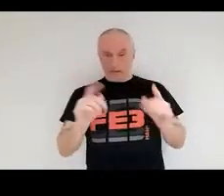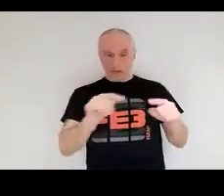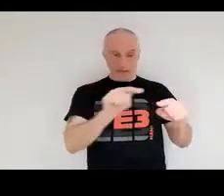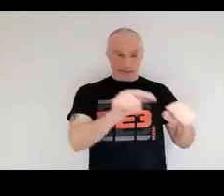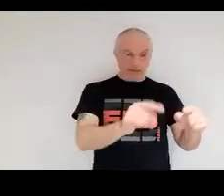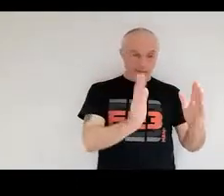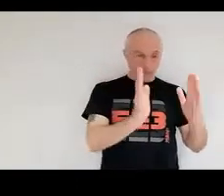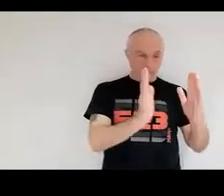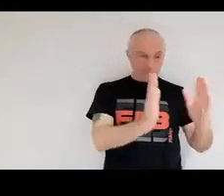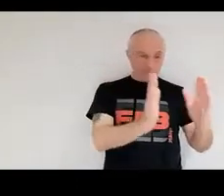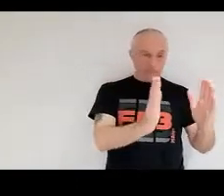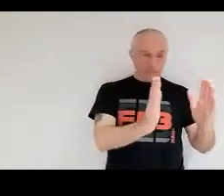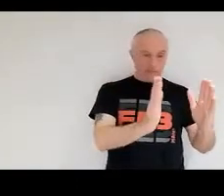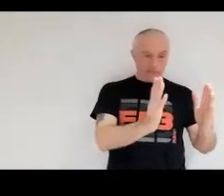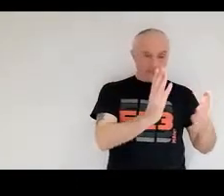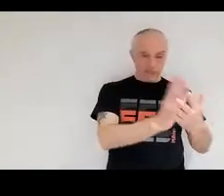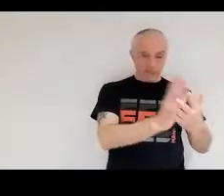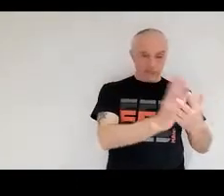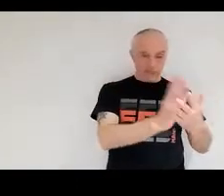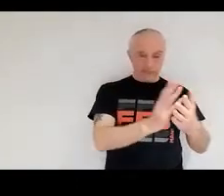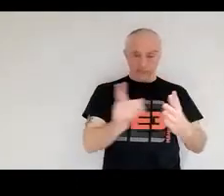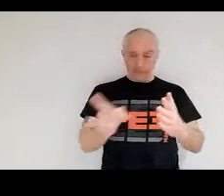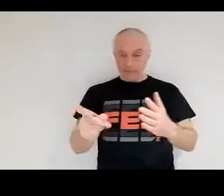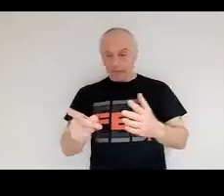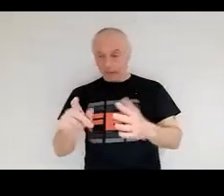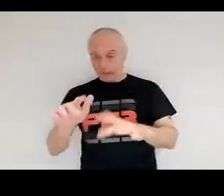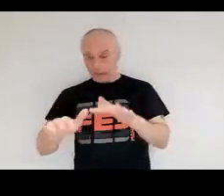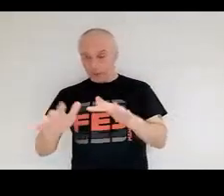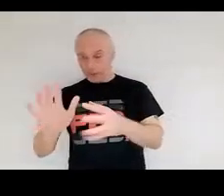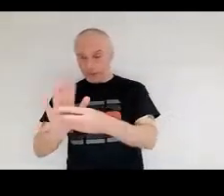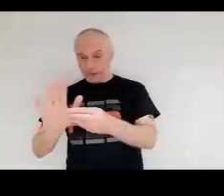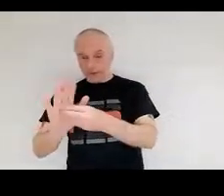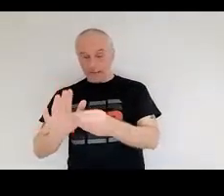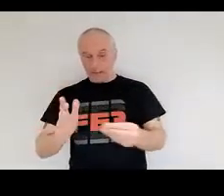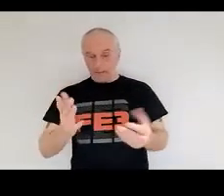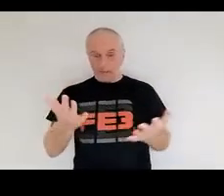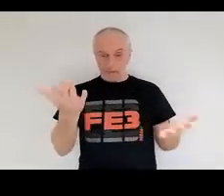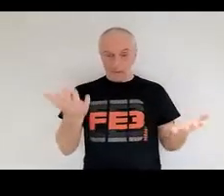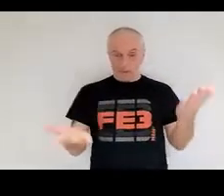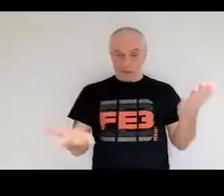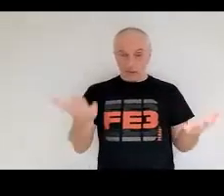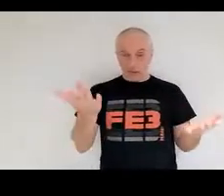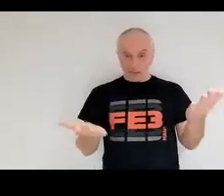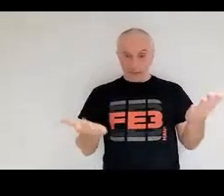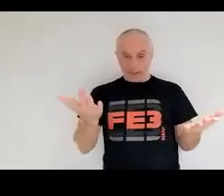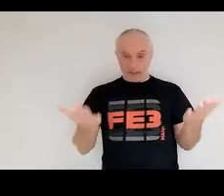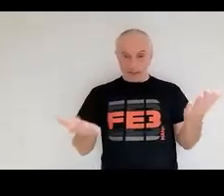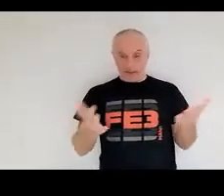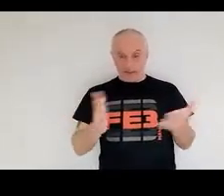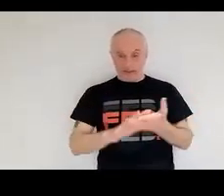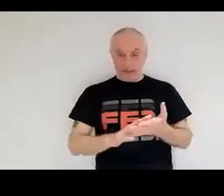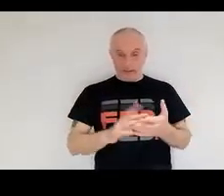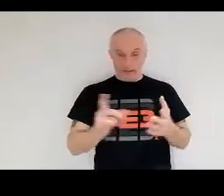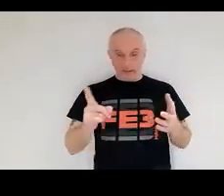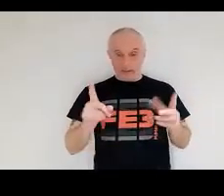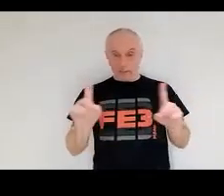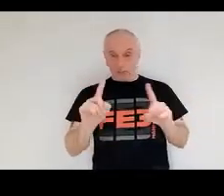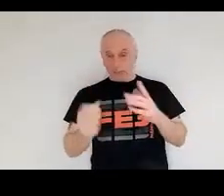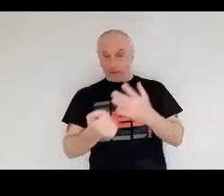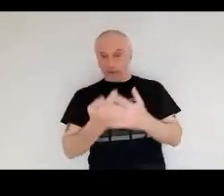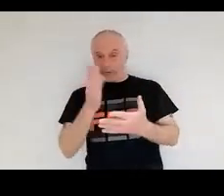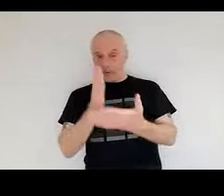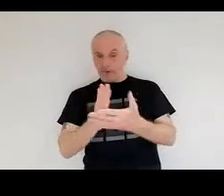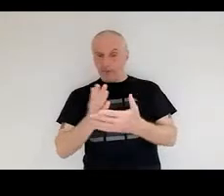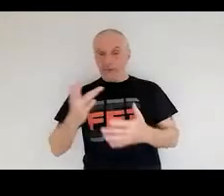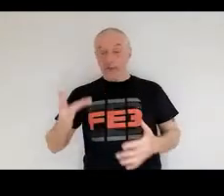results to get a reasonable a kind of reasonable interpretation of reality. Then the